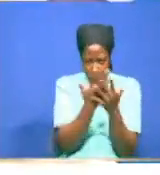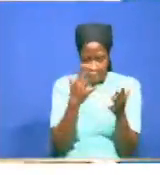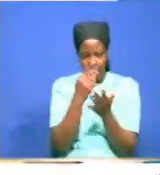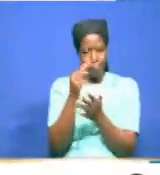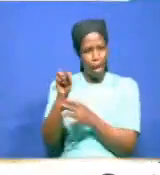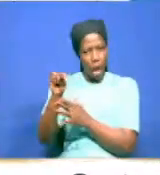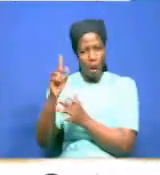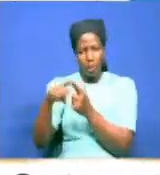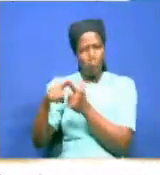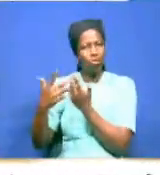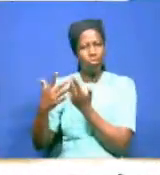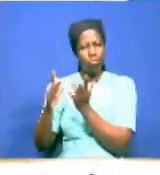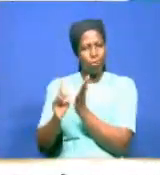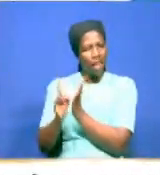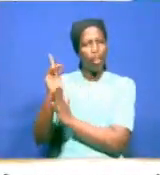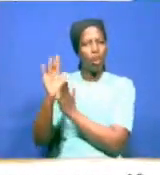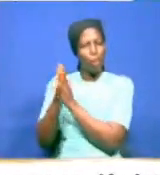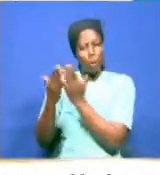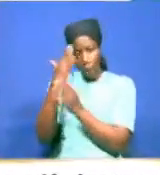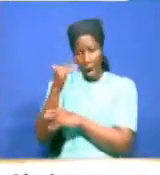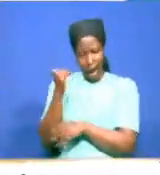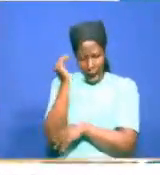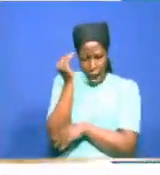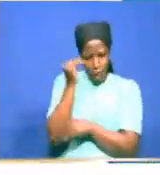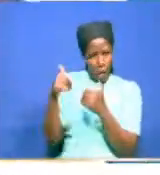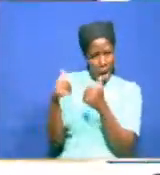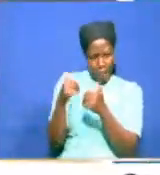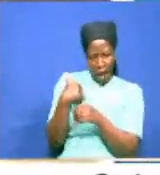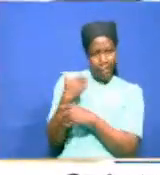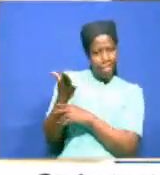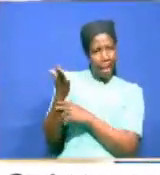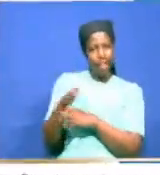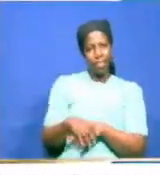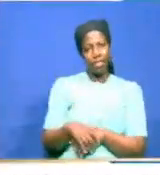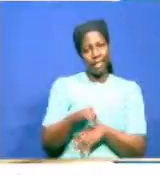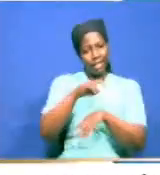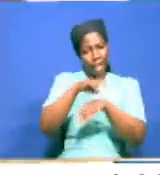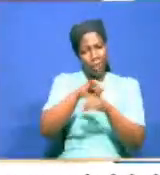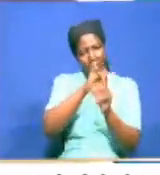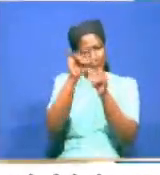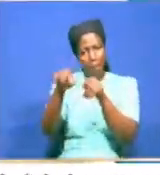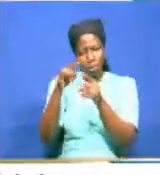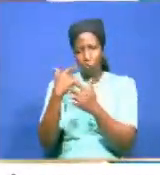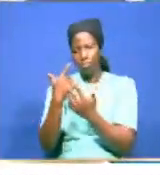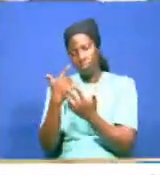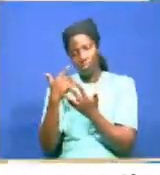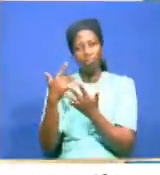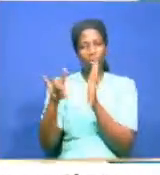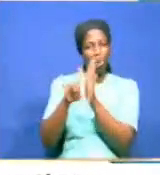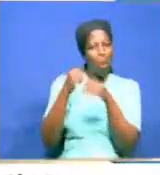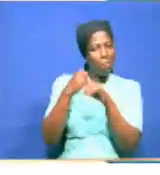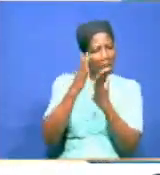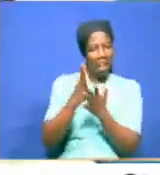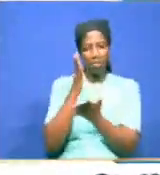books. Yes. Because I know there's a gap that needs to be filled. Mm-hmm. So I want to say that when it comes to legislators, mm-hmm. People are different